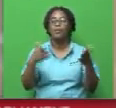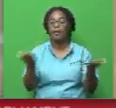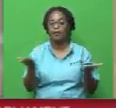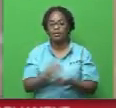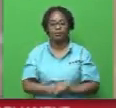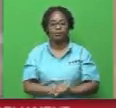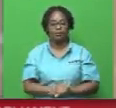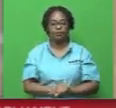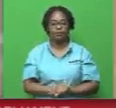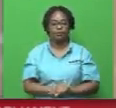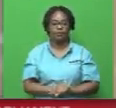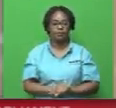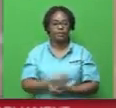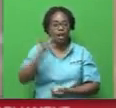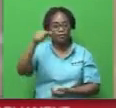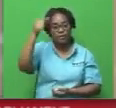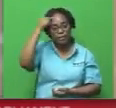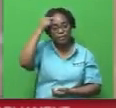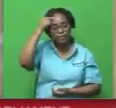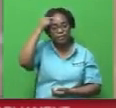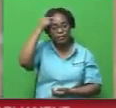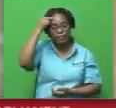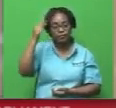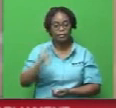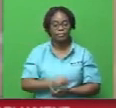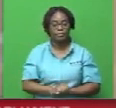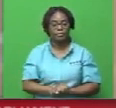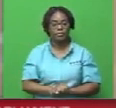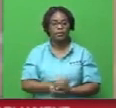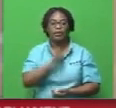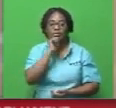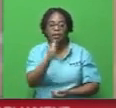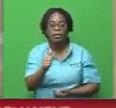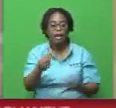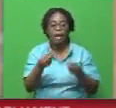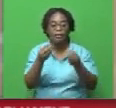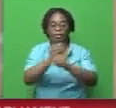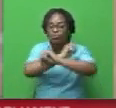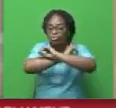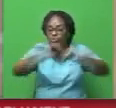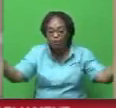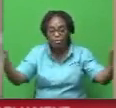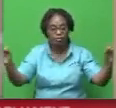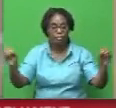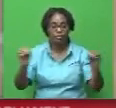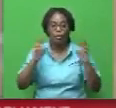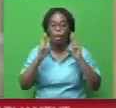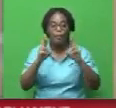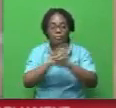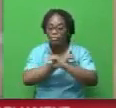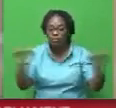the government offers absolutely no hope, none whatsoever. I woke up early this